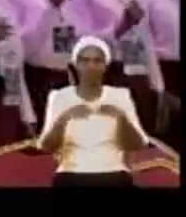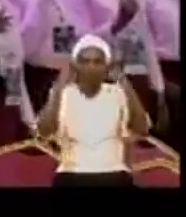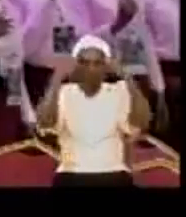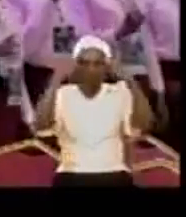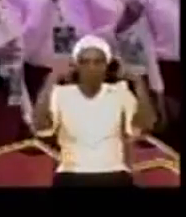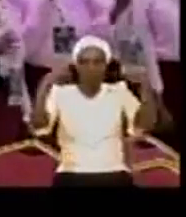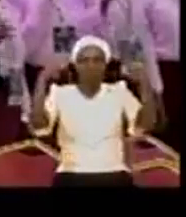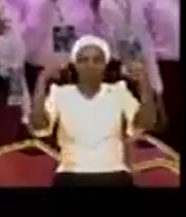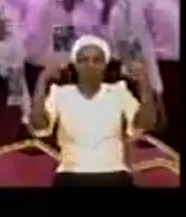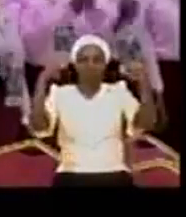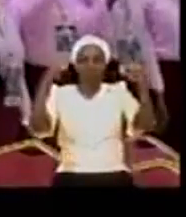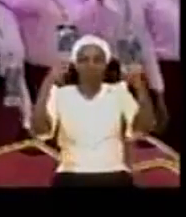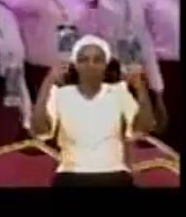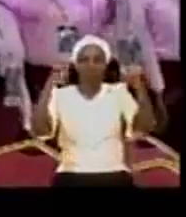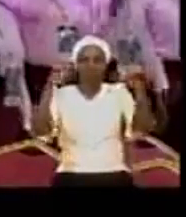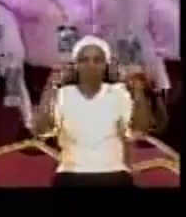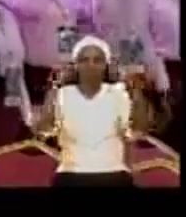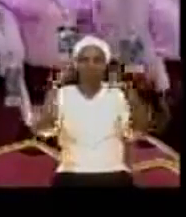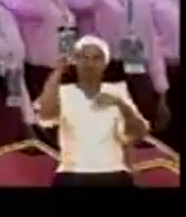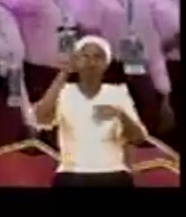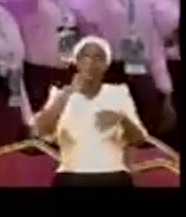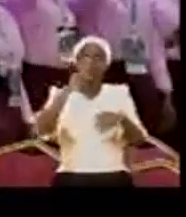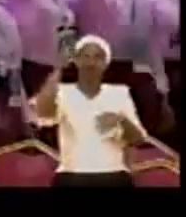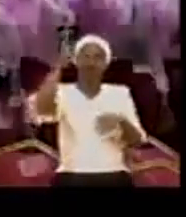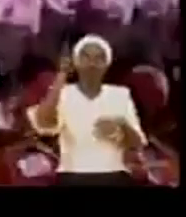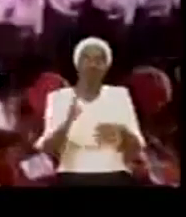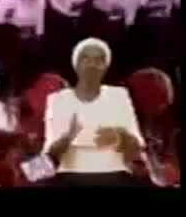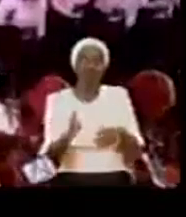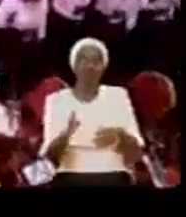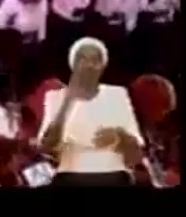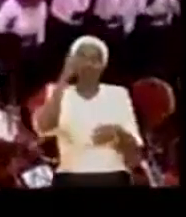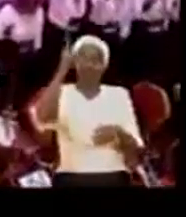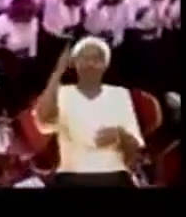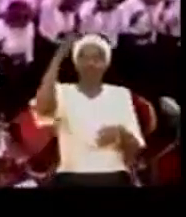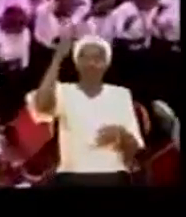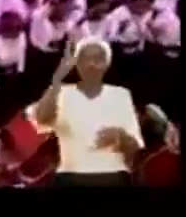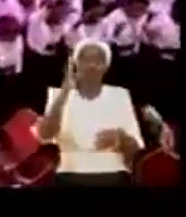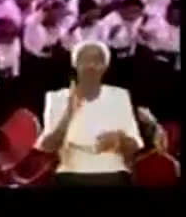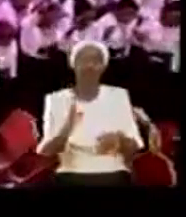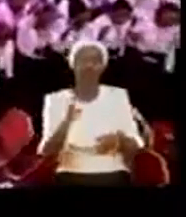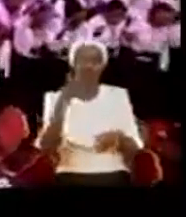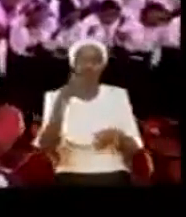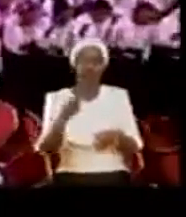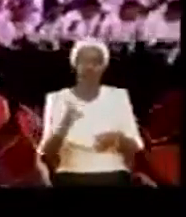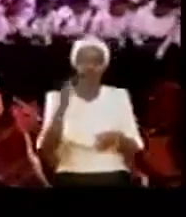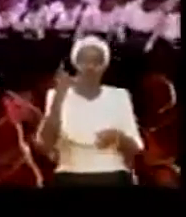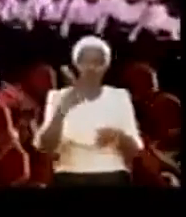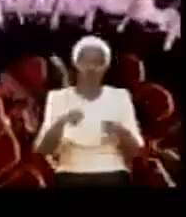You are the God of the breakthrough.